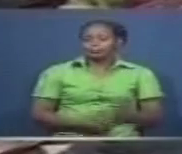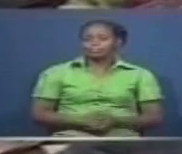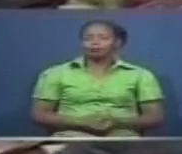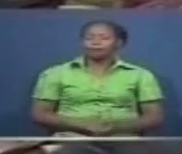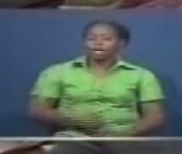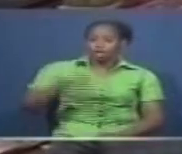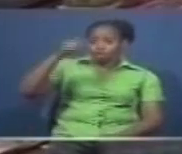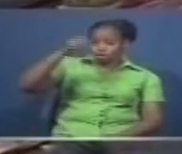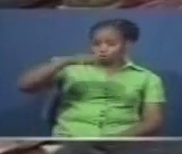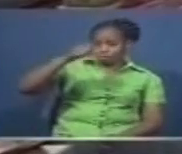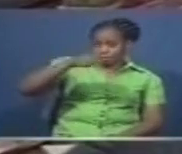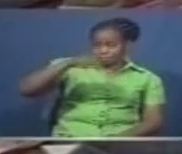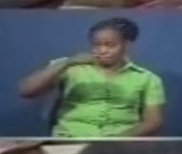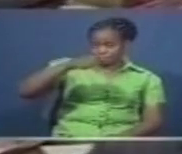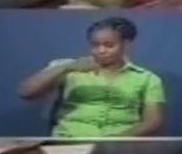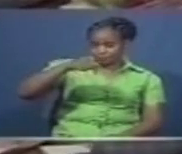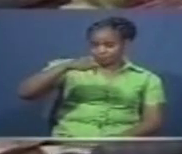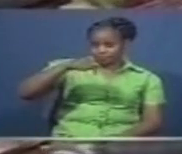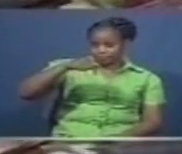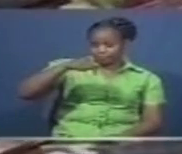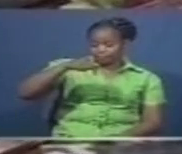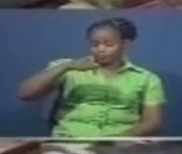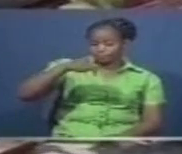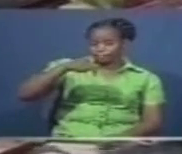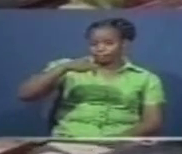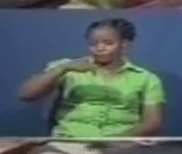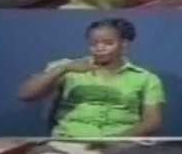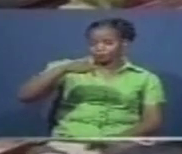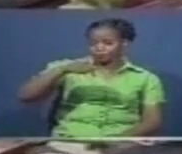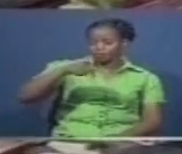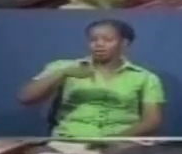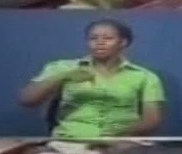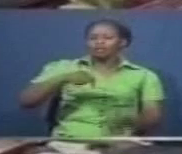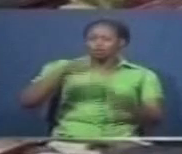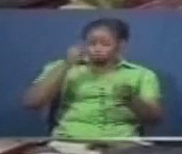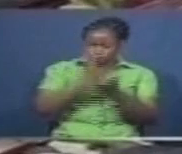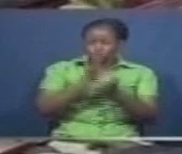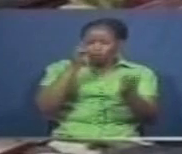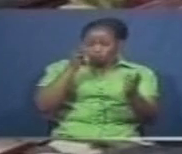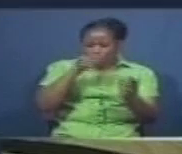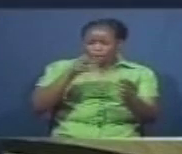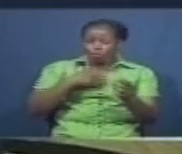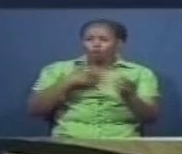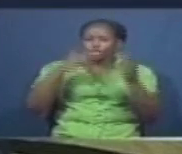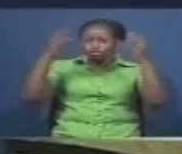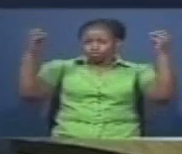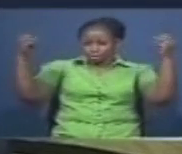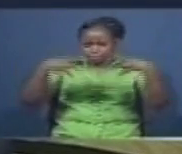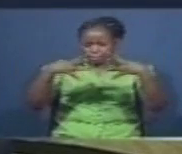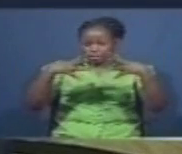Today, however, and for the sake of transparency, I take the extraordinary